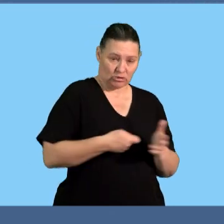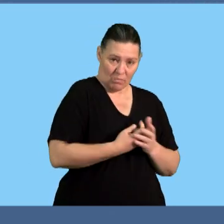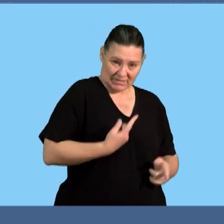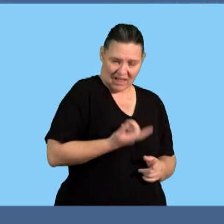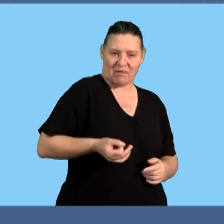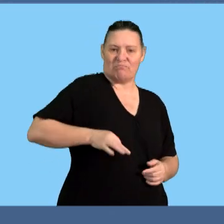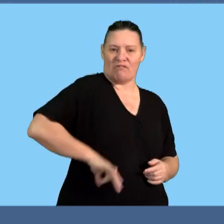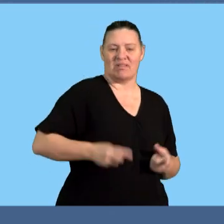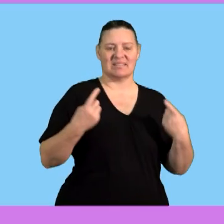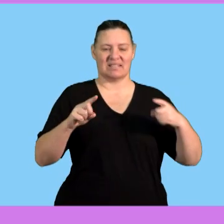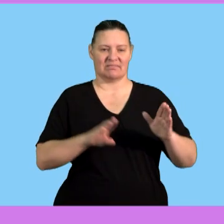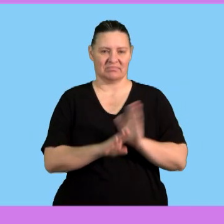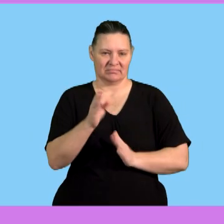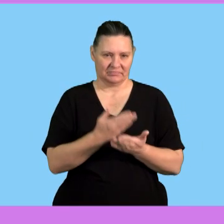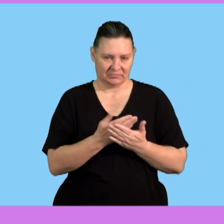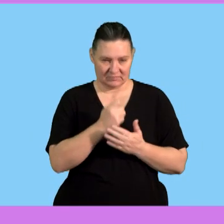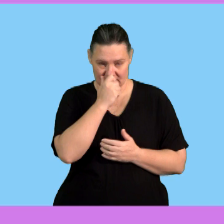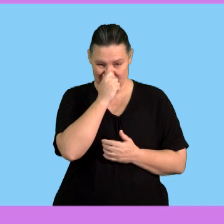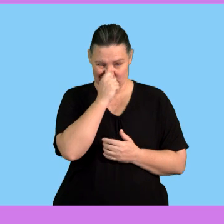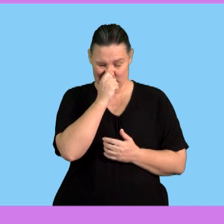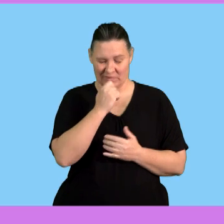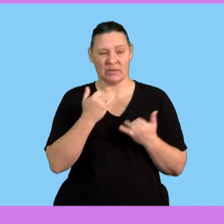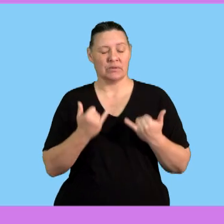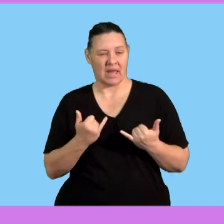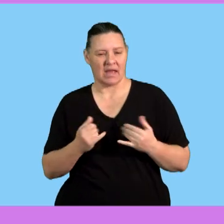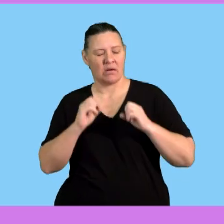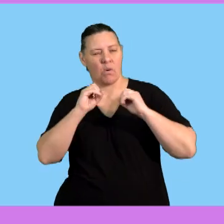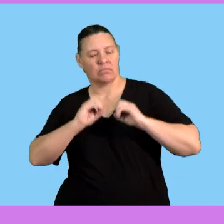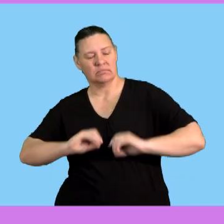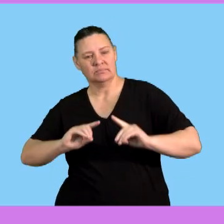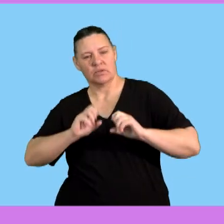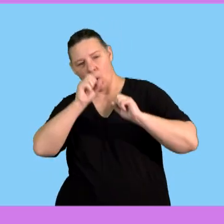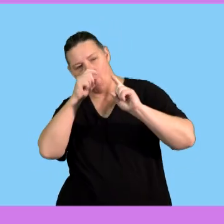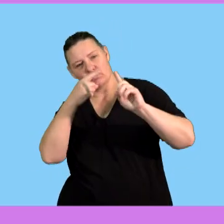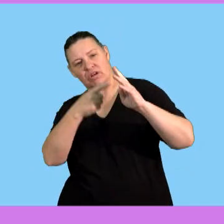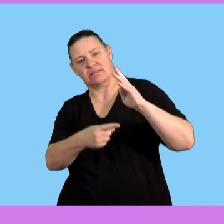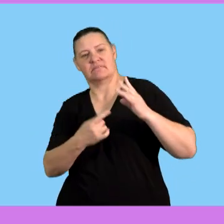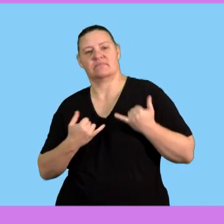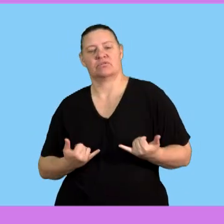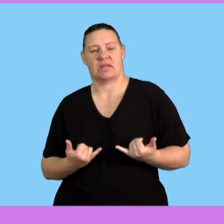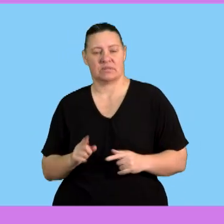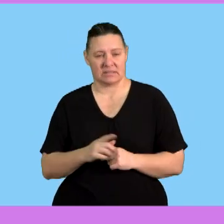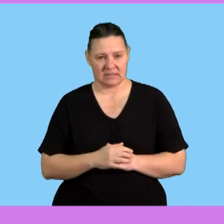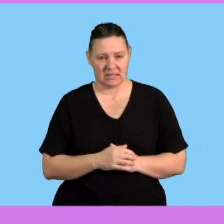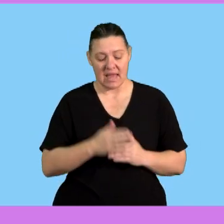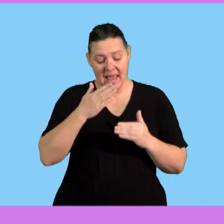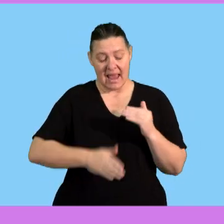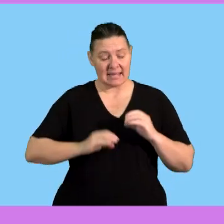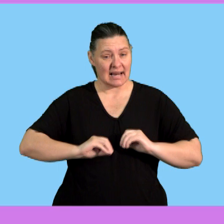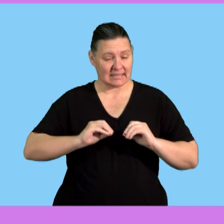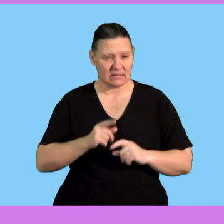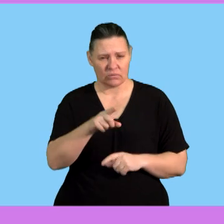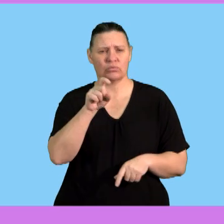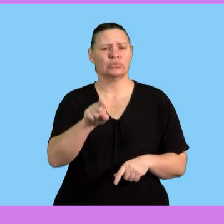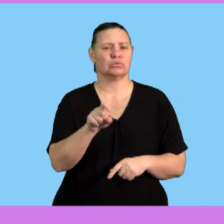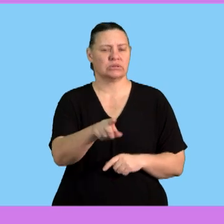and successful. Now, what is our lesson objectives for today? At the end of this lesson,